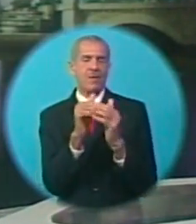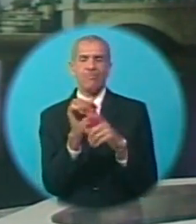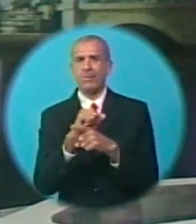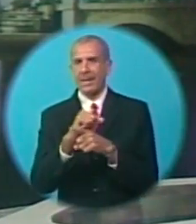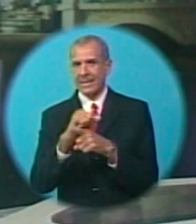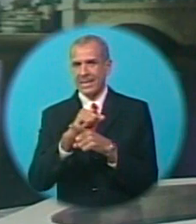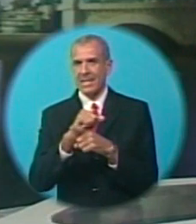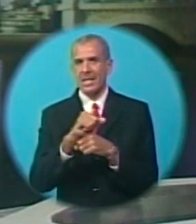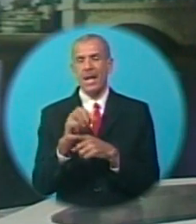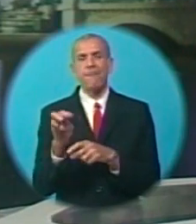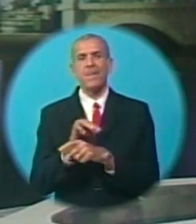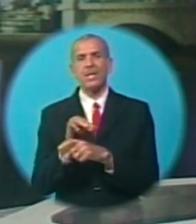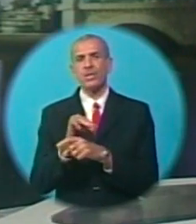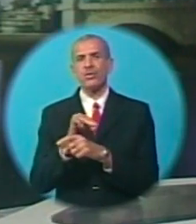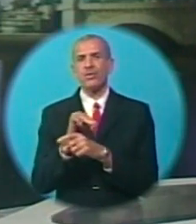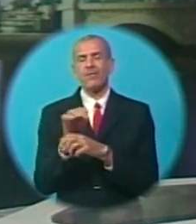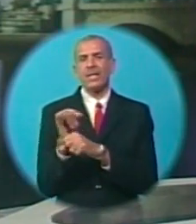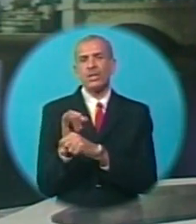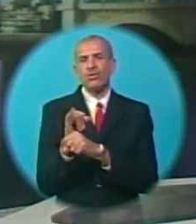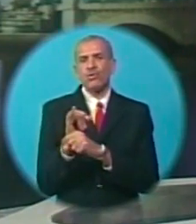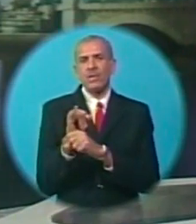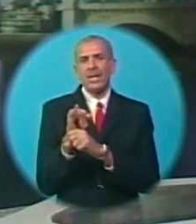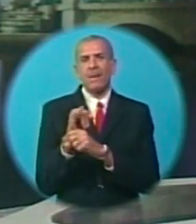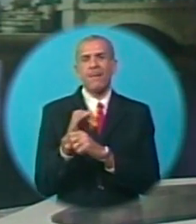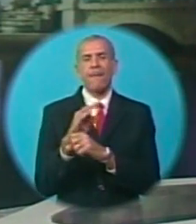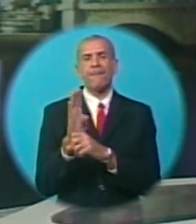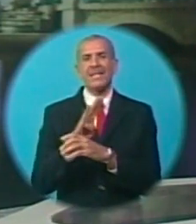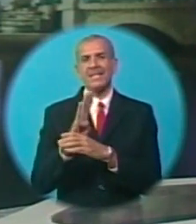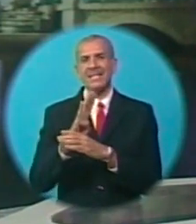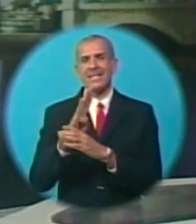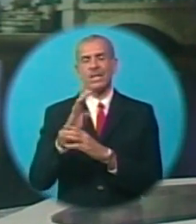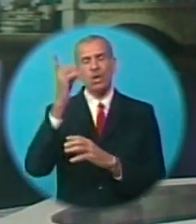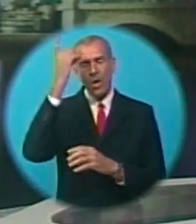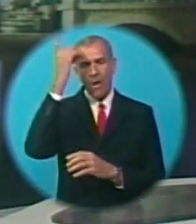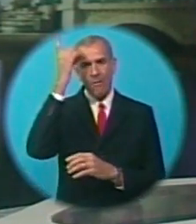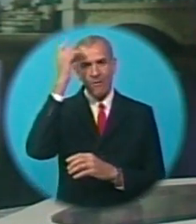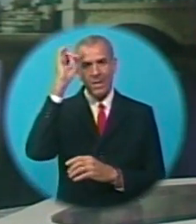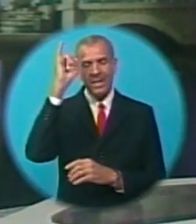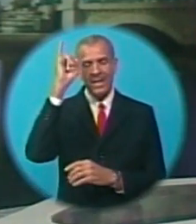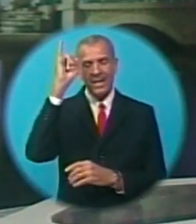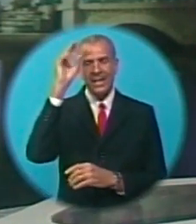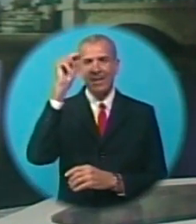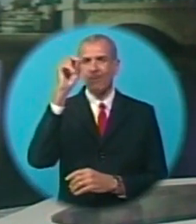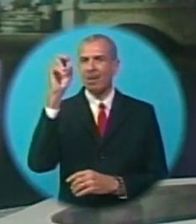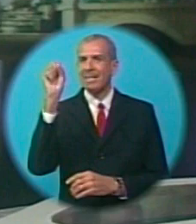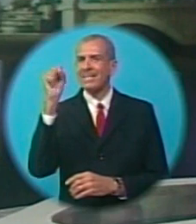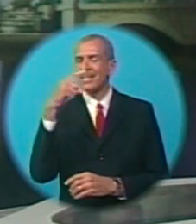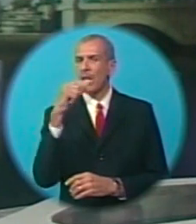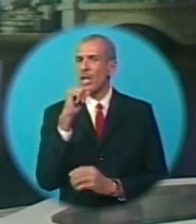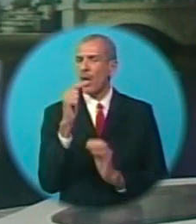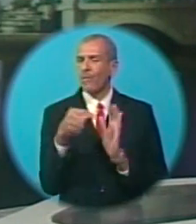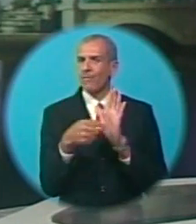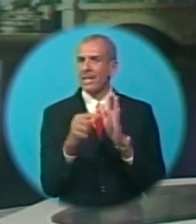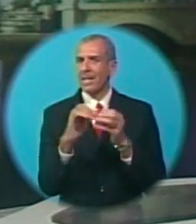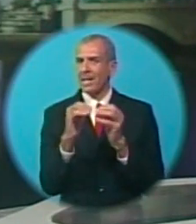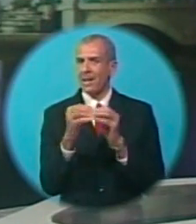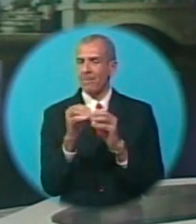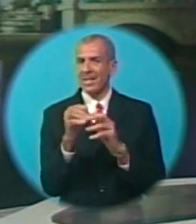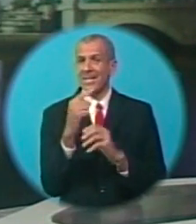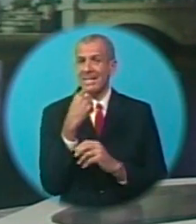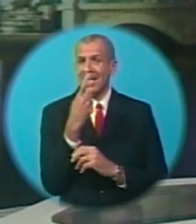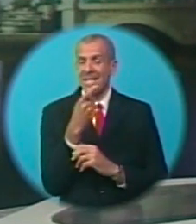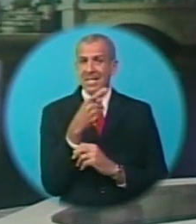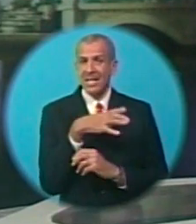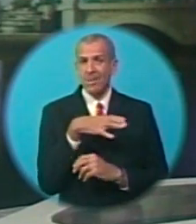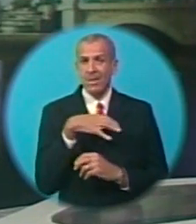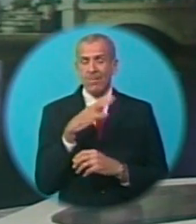of Industry, International Business, Commerce and Small Business Development, Donville Innes. While not revealing the exact number, he says the Commission has